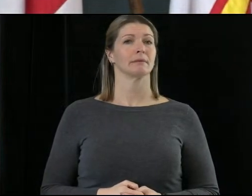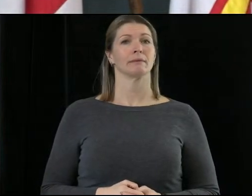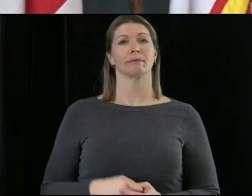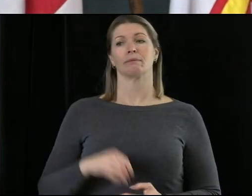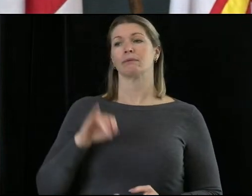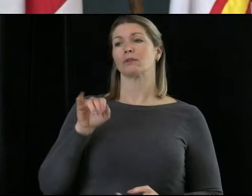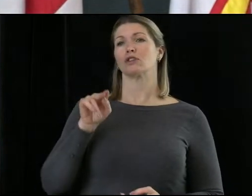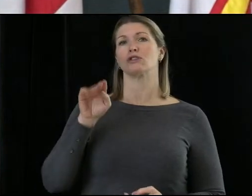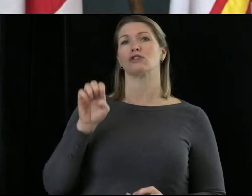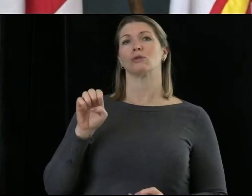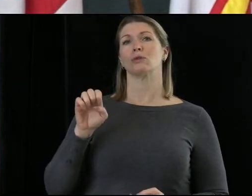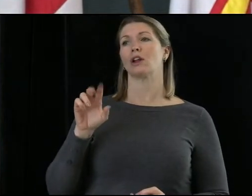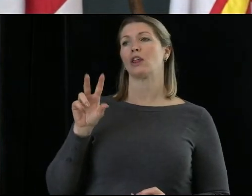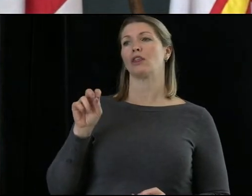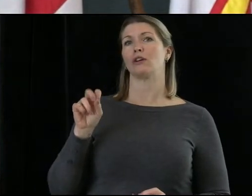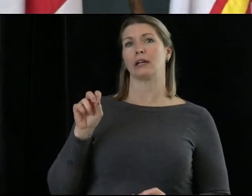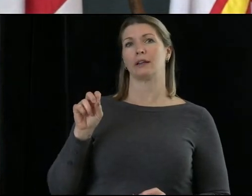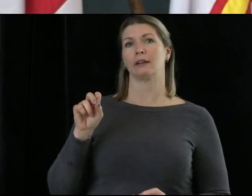June 30th.